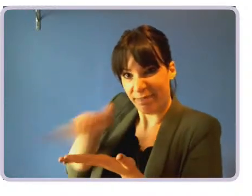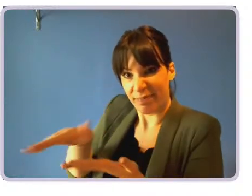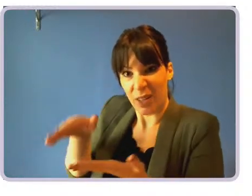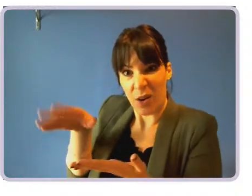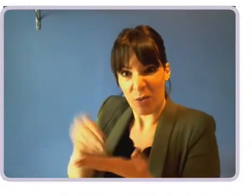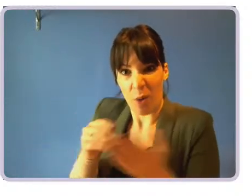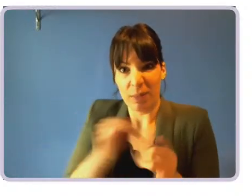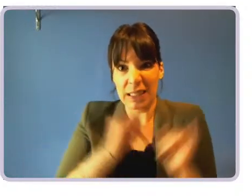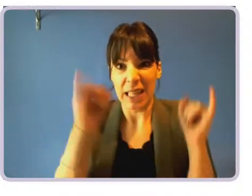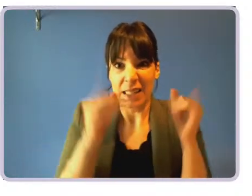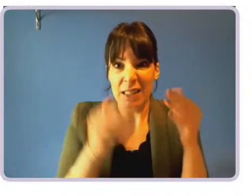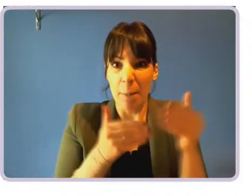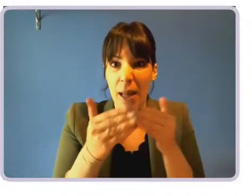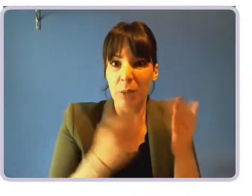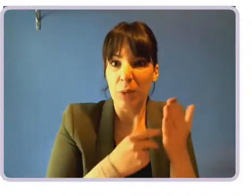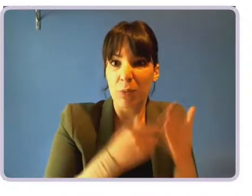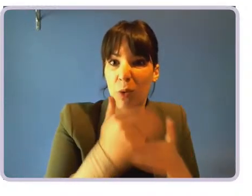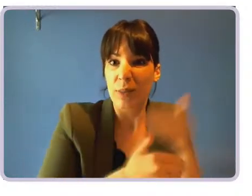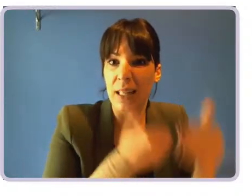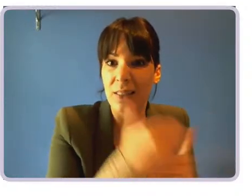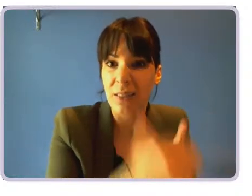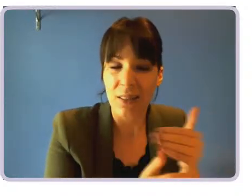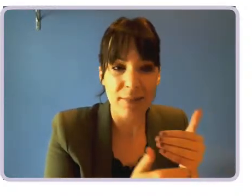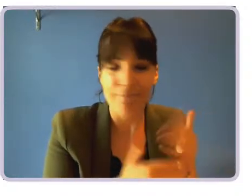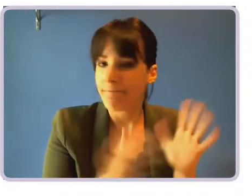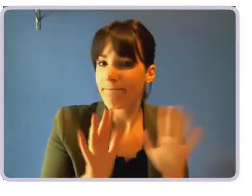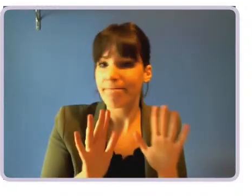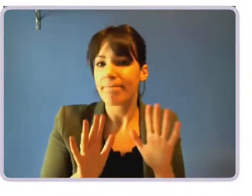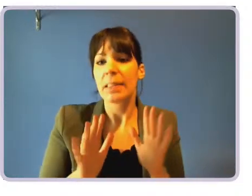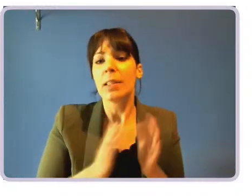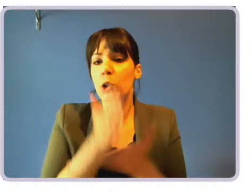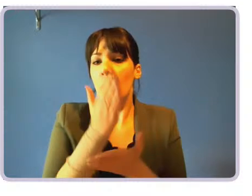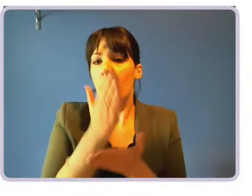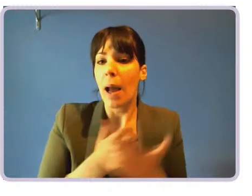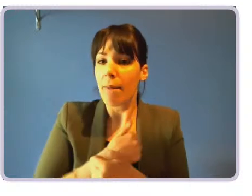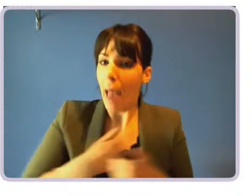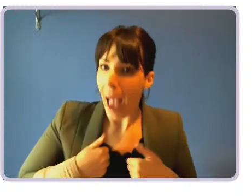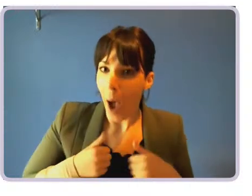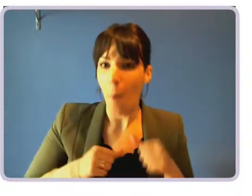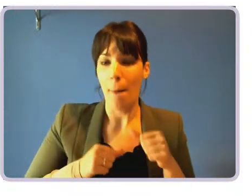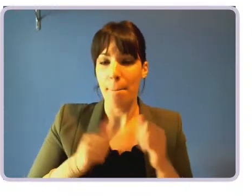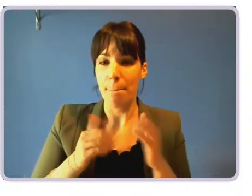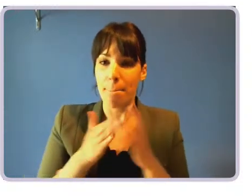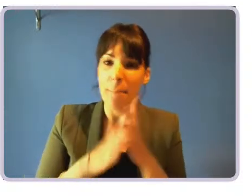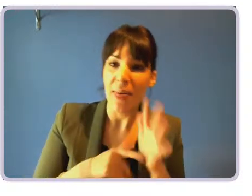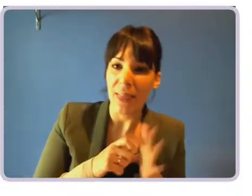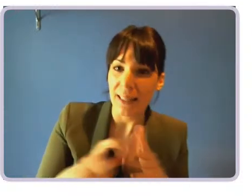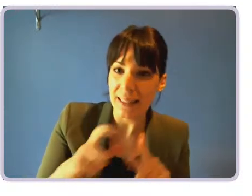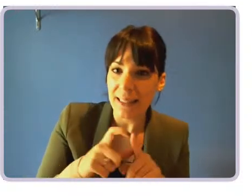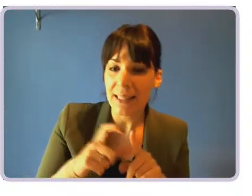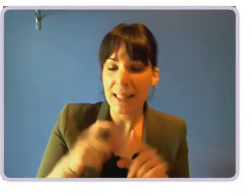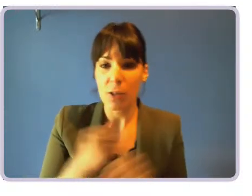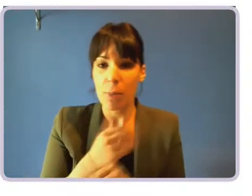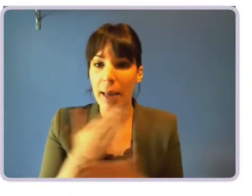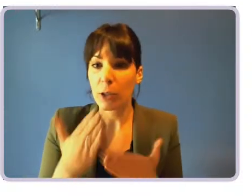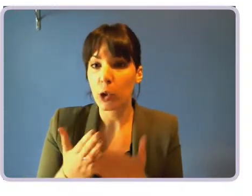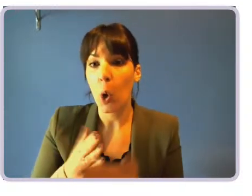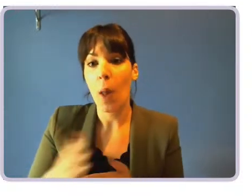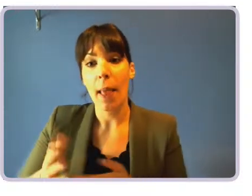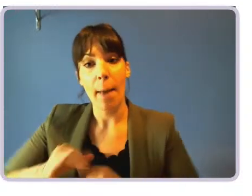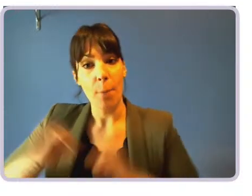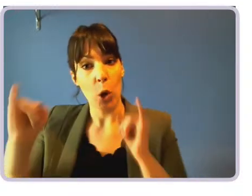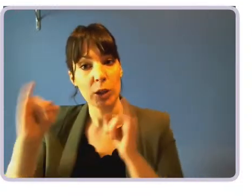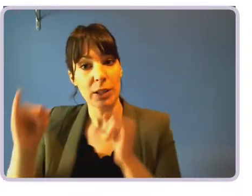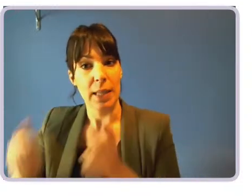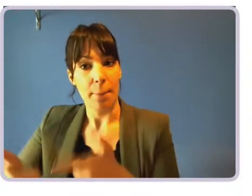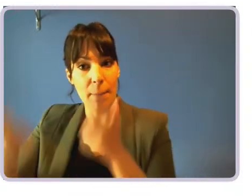process. And so part of our method and our madness is to make sure we're bringing emergency managers together with people with disability in